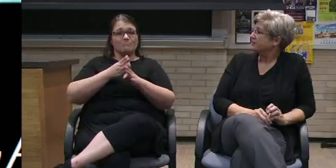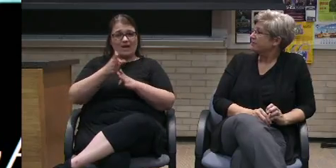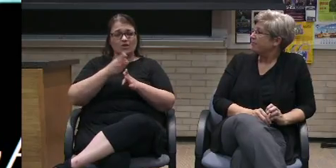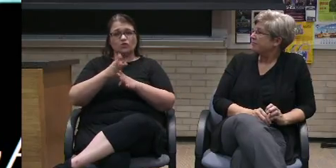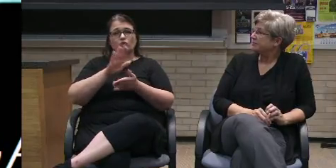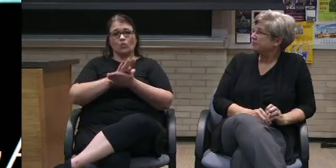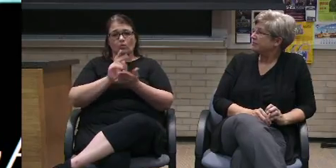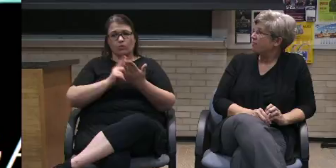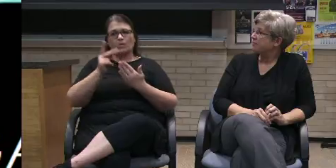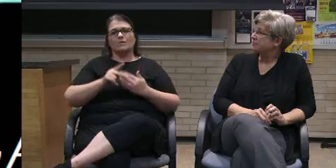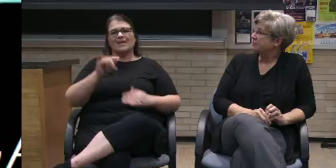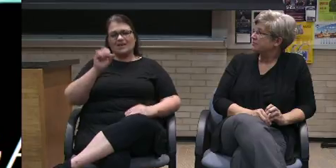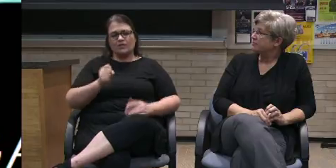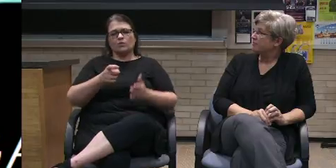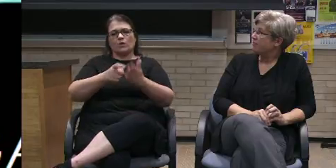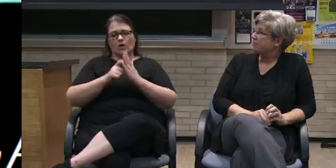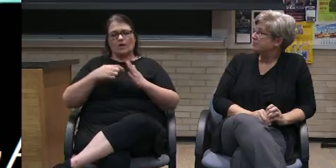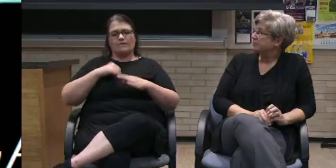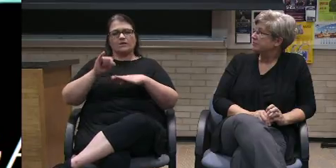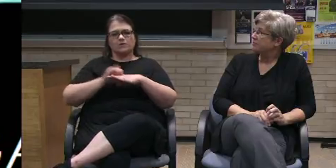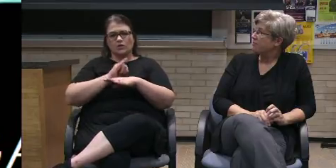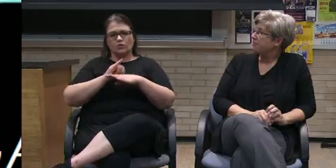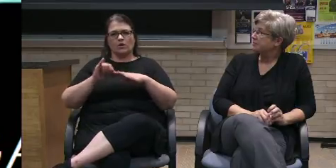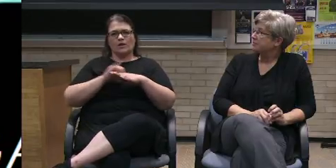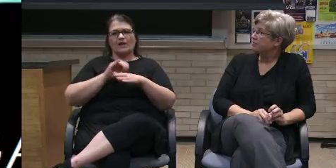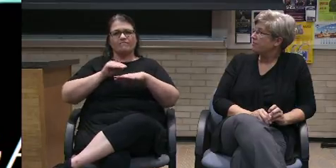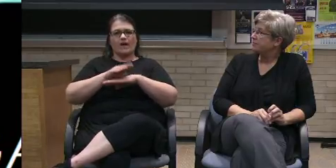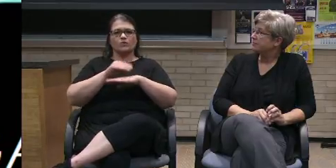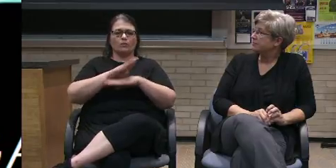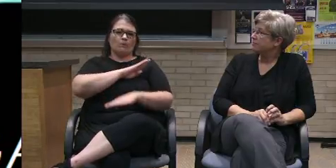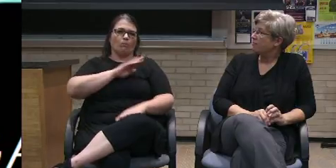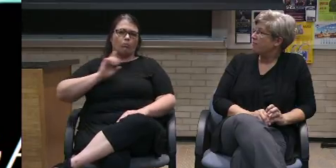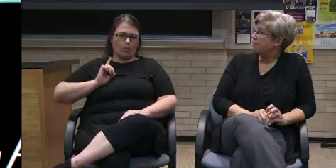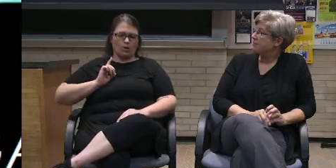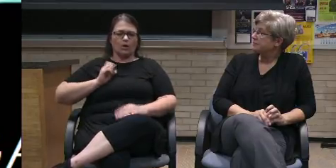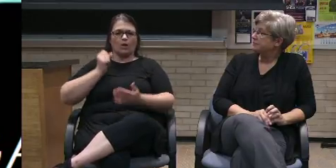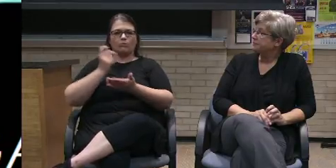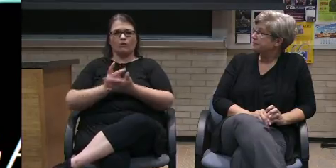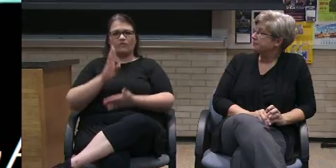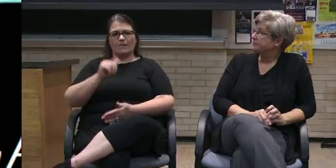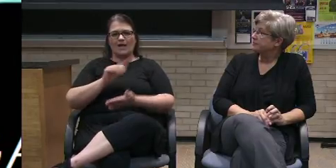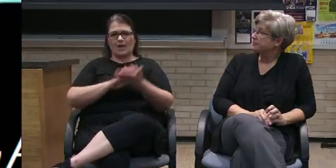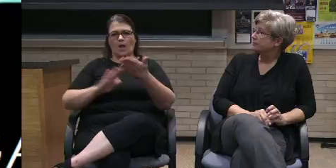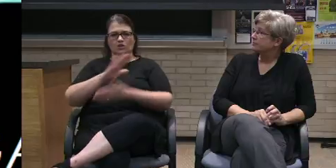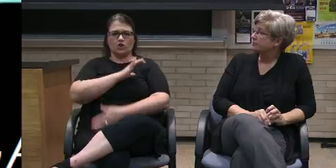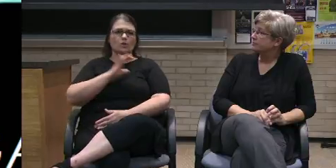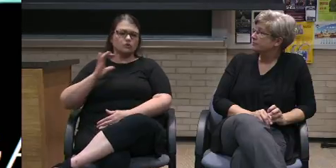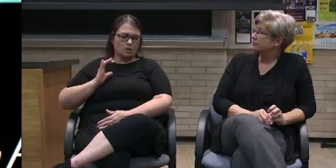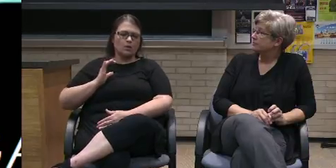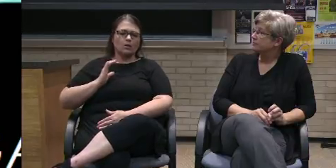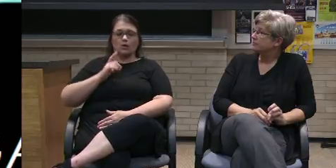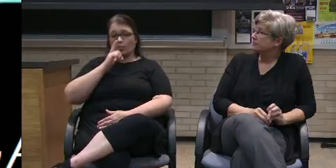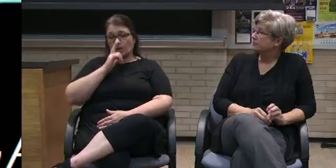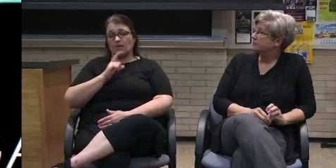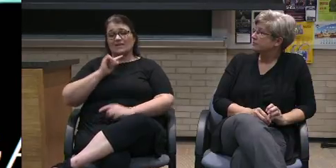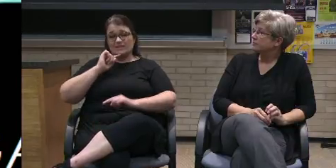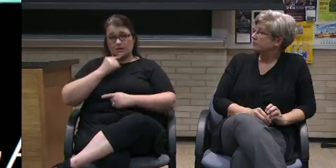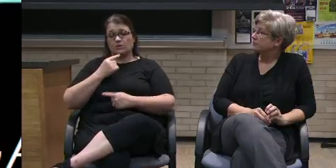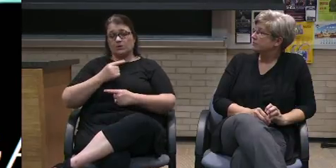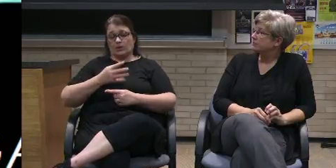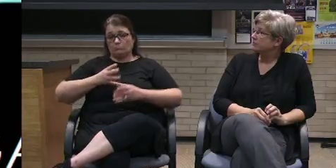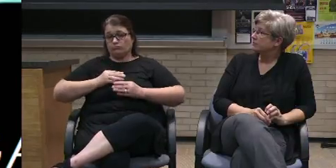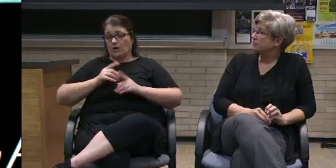an industrial advisory board, and those board members have to be approved by our college council, taken very seriously. Those folks are often